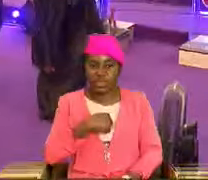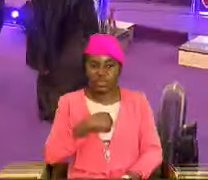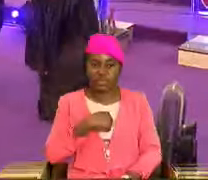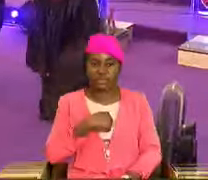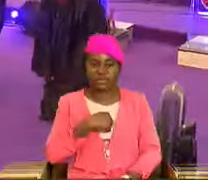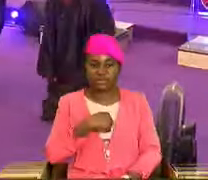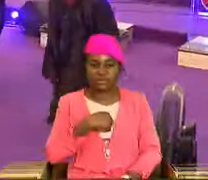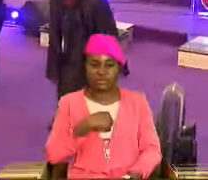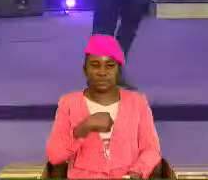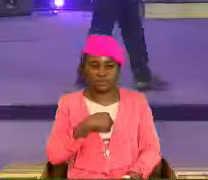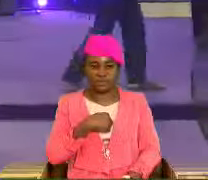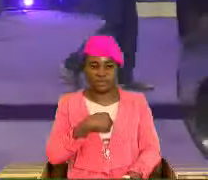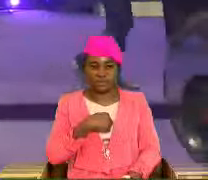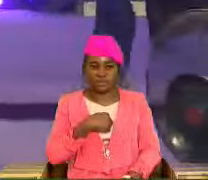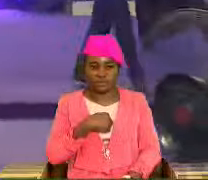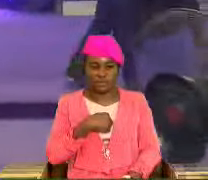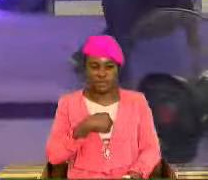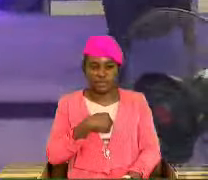marous